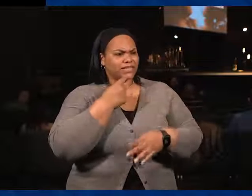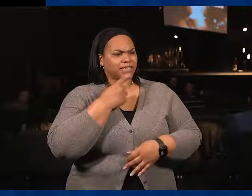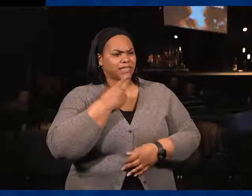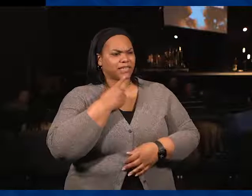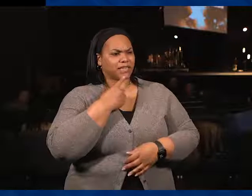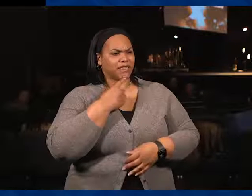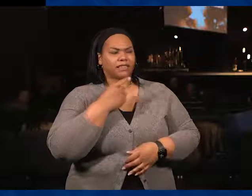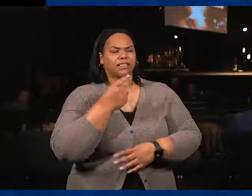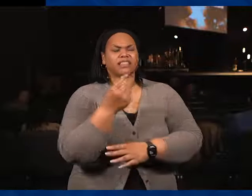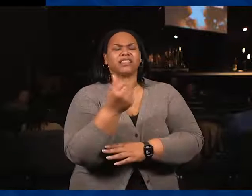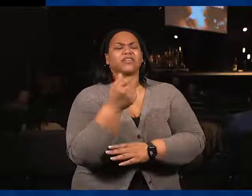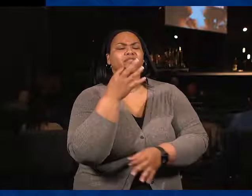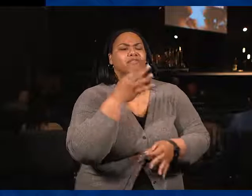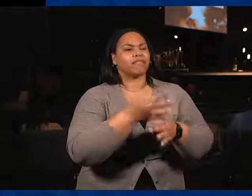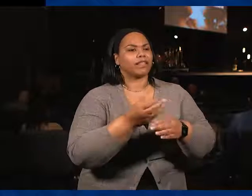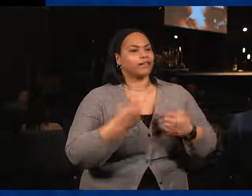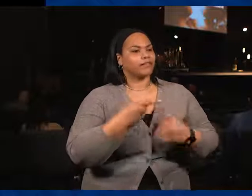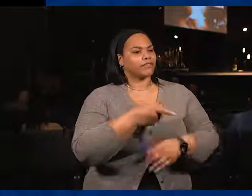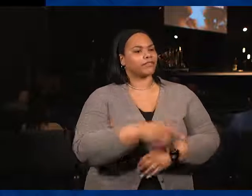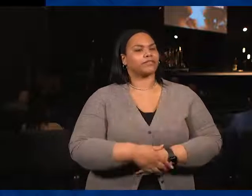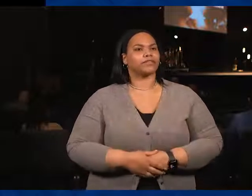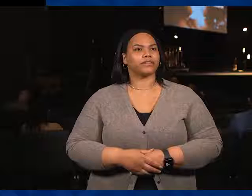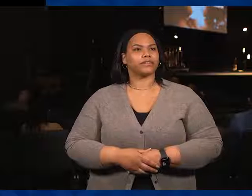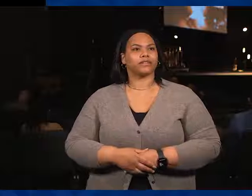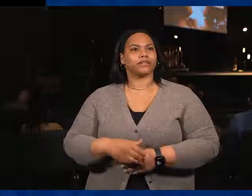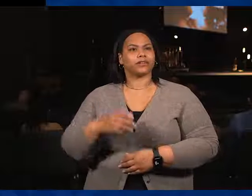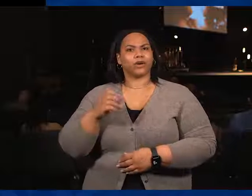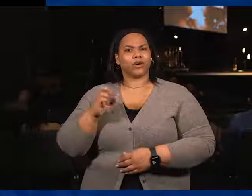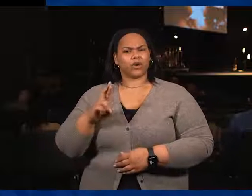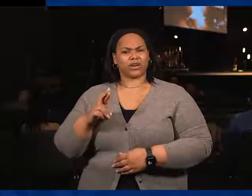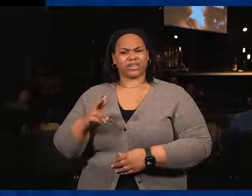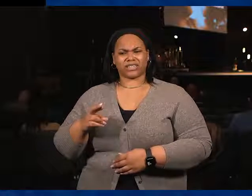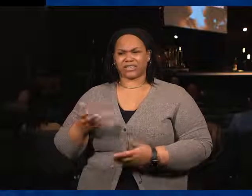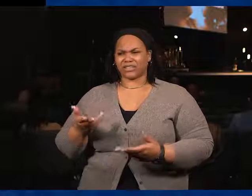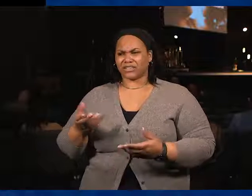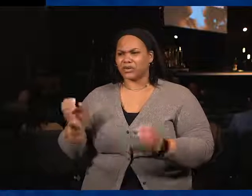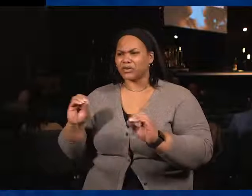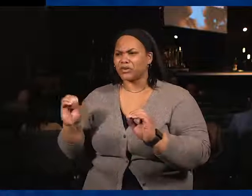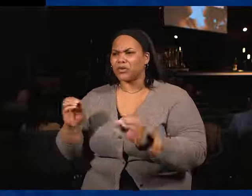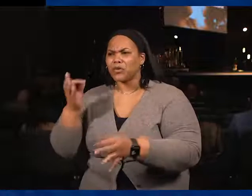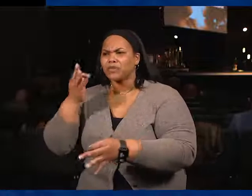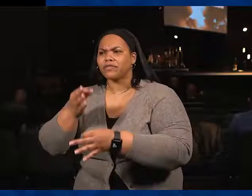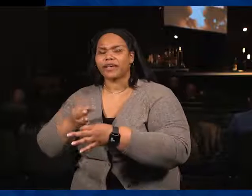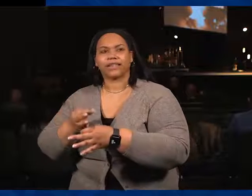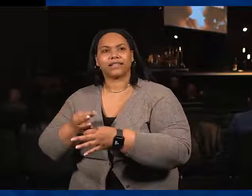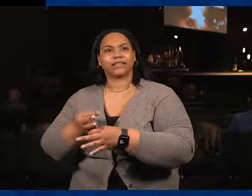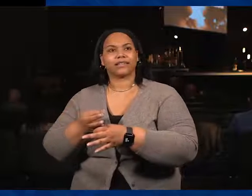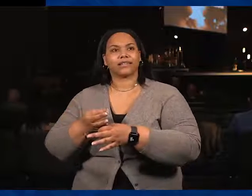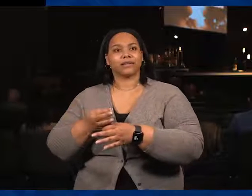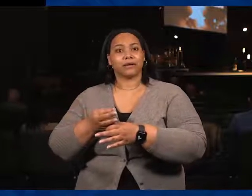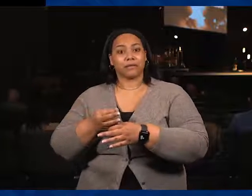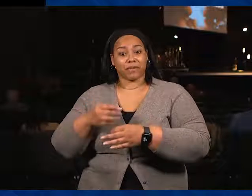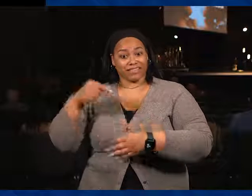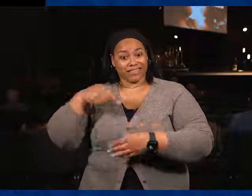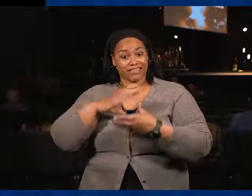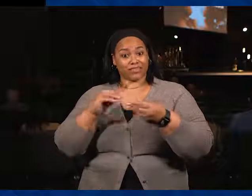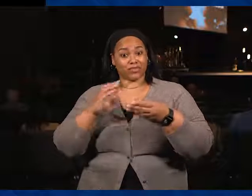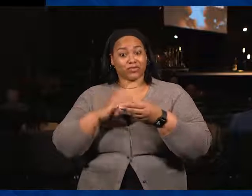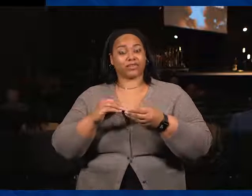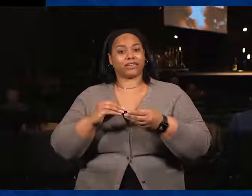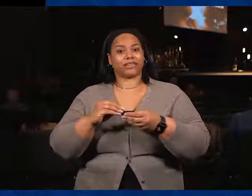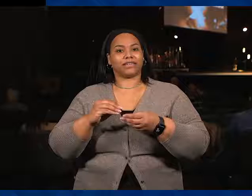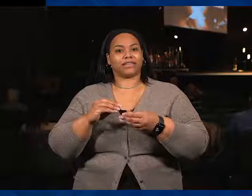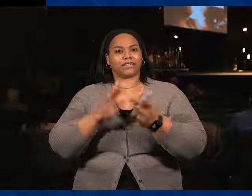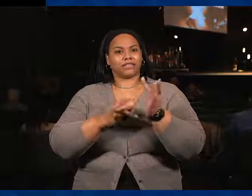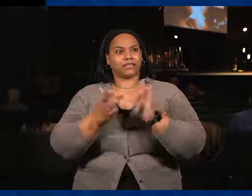a little faith." Or, "How is it that you have no faith?" But here Jesus marvels at this man's